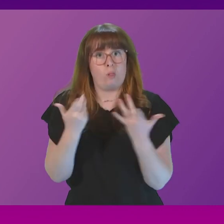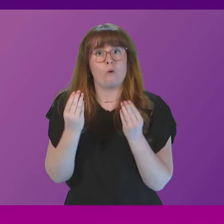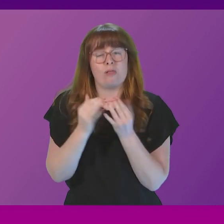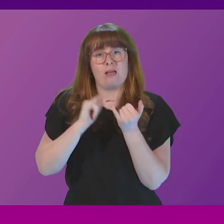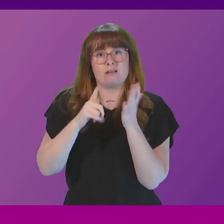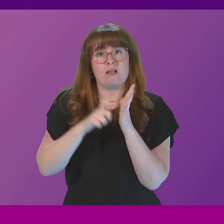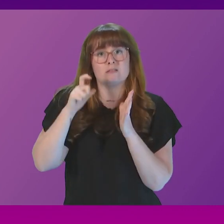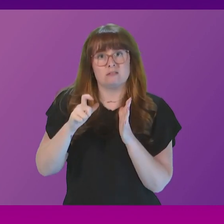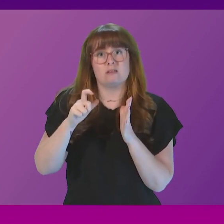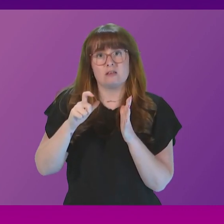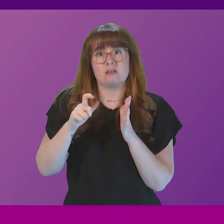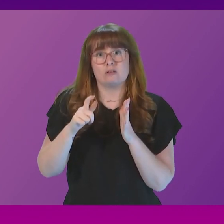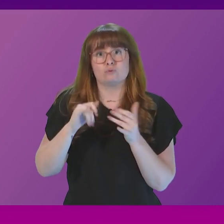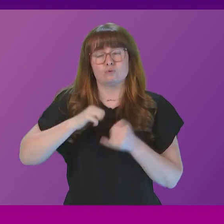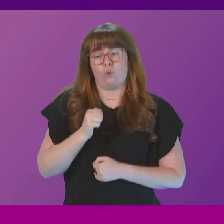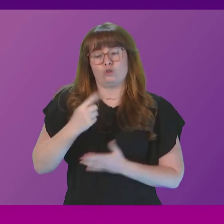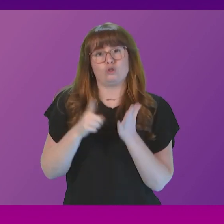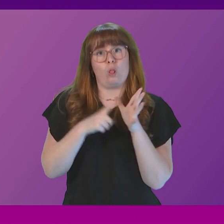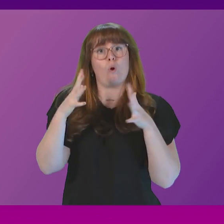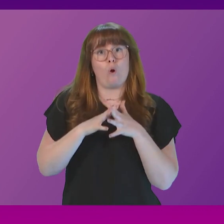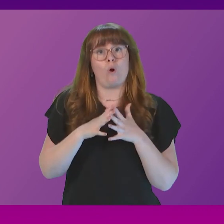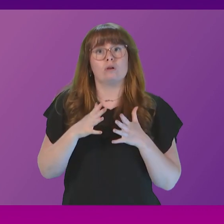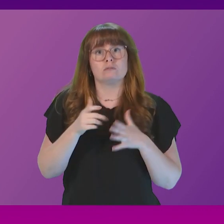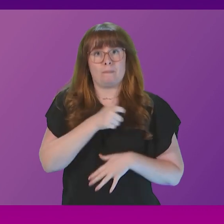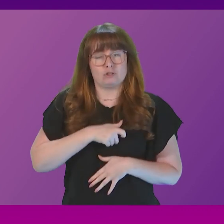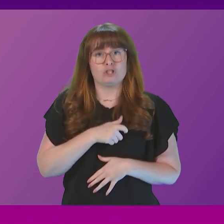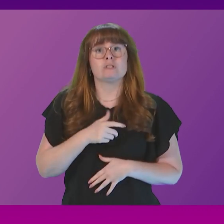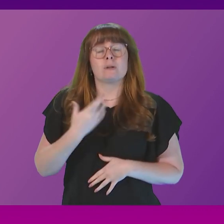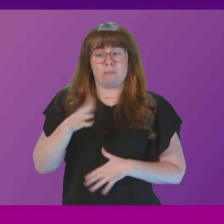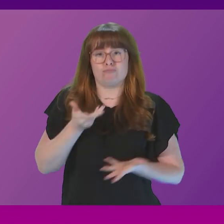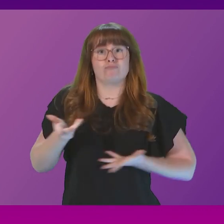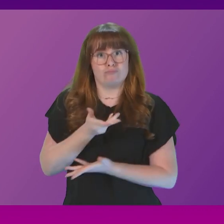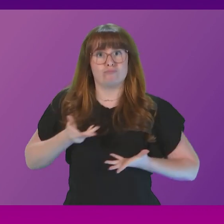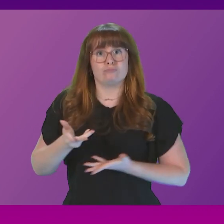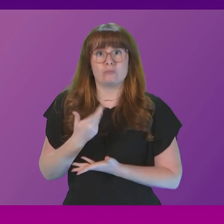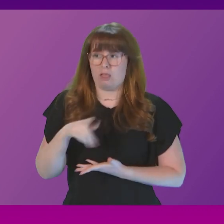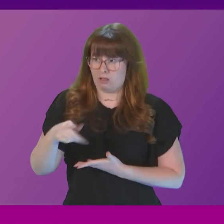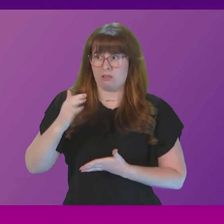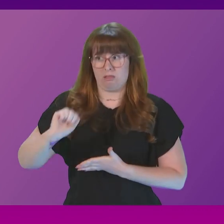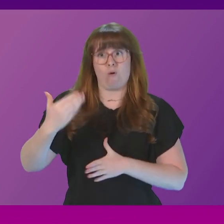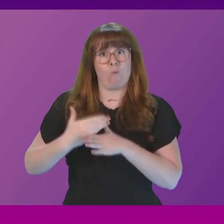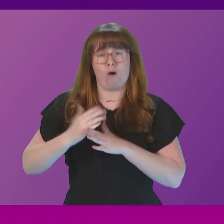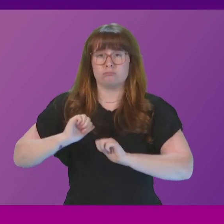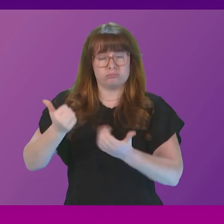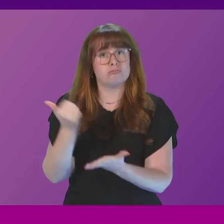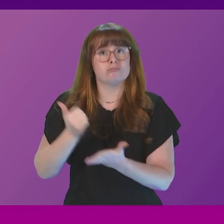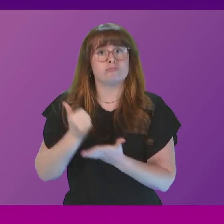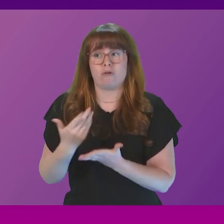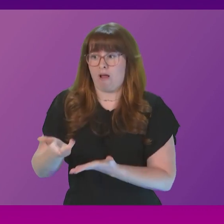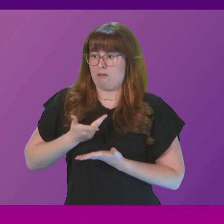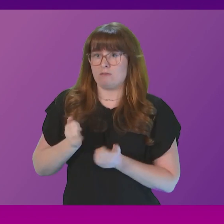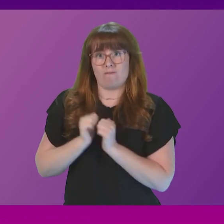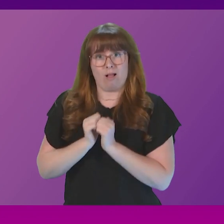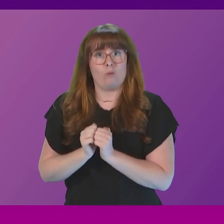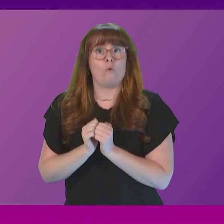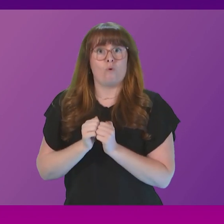SLC, the Scottish Law Commission, and I think the work that they do greatly adds value to the work that we do collectively